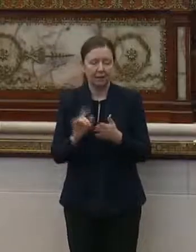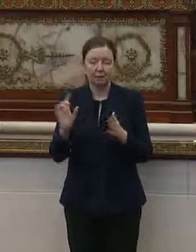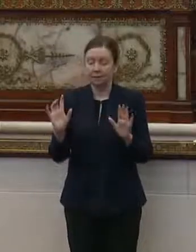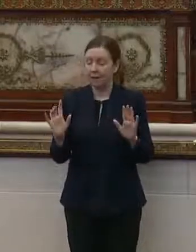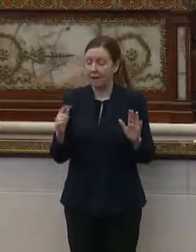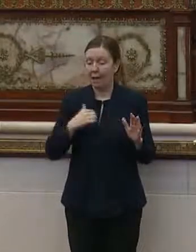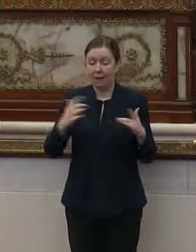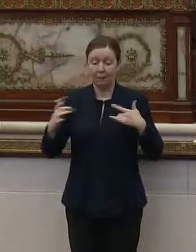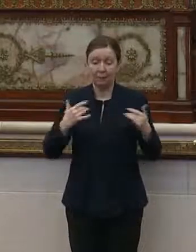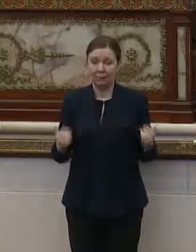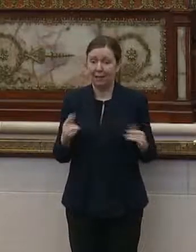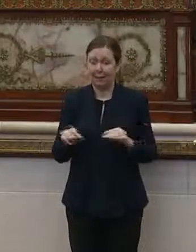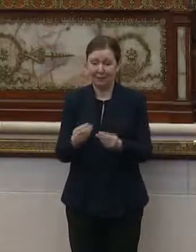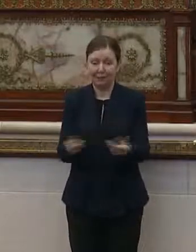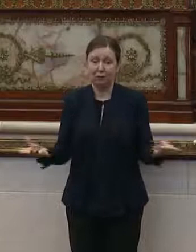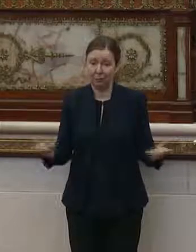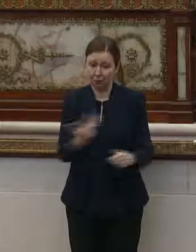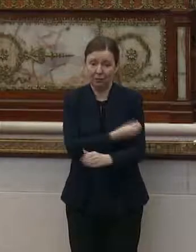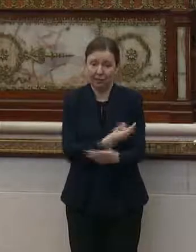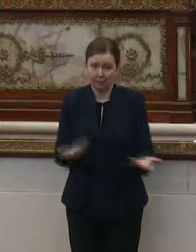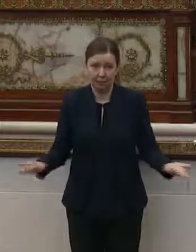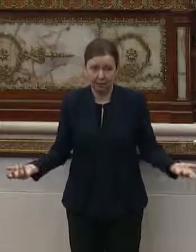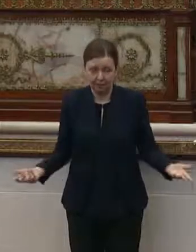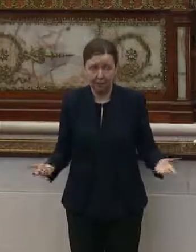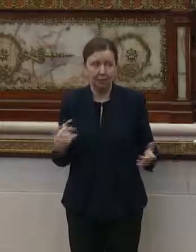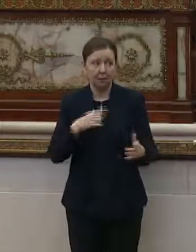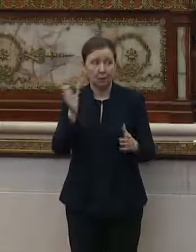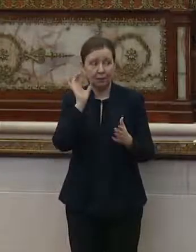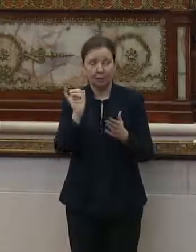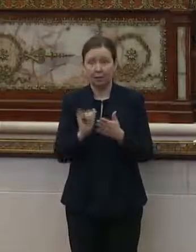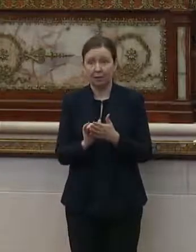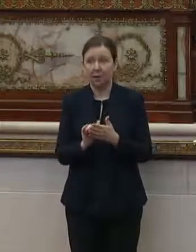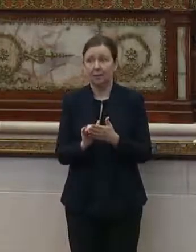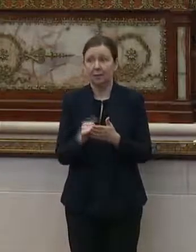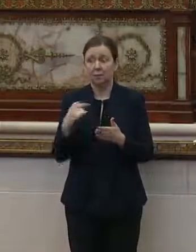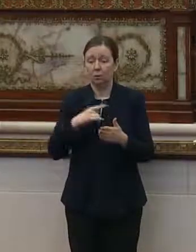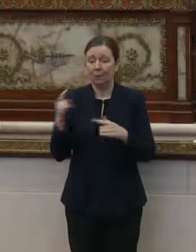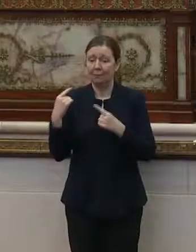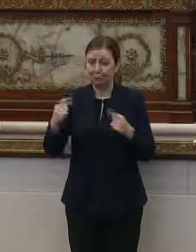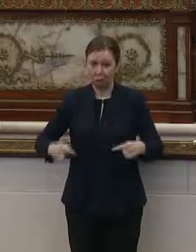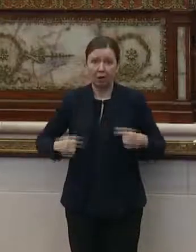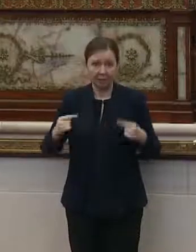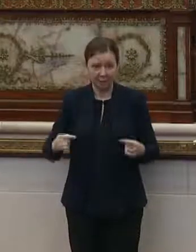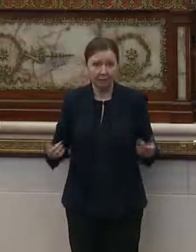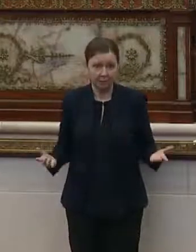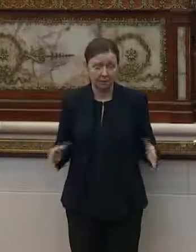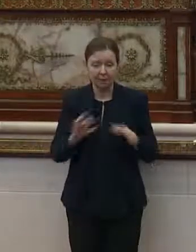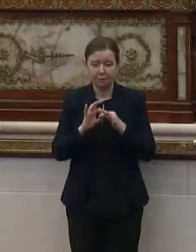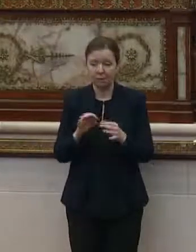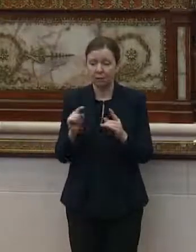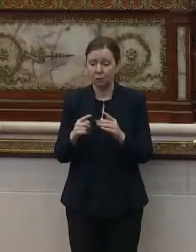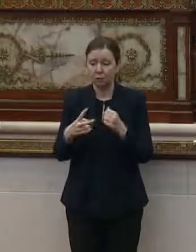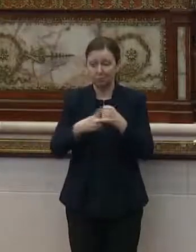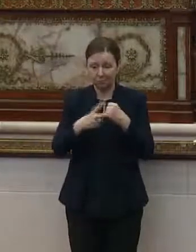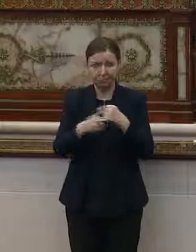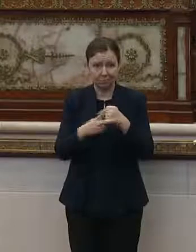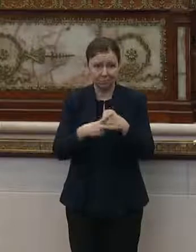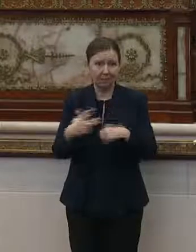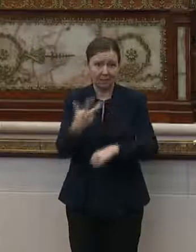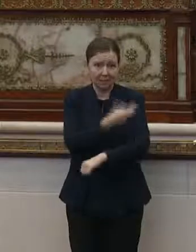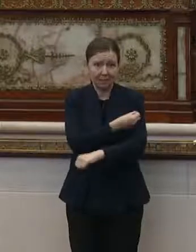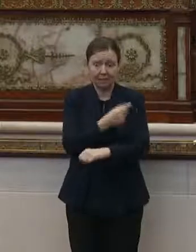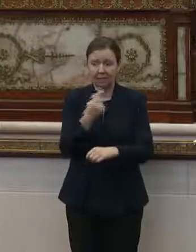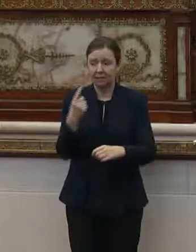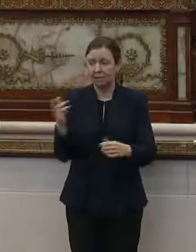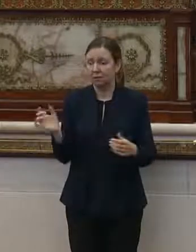I'm concerned now about the distribution of the vaccination. We heard that we have been struggling as it relates to the storage of the vaccination as far